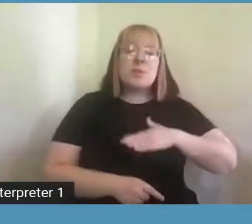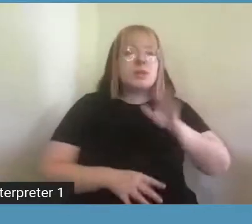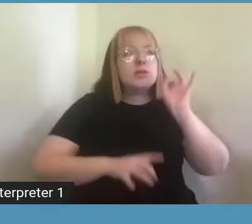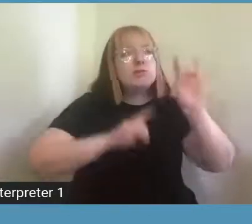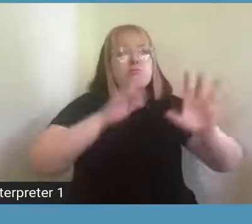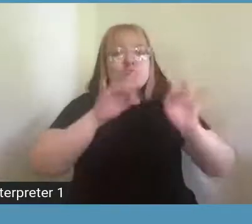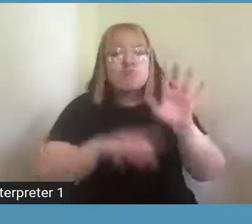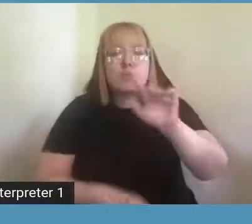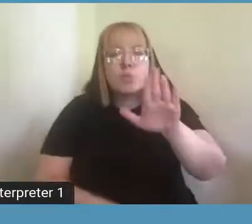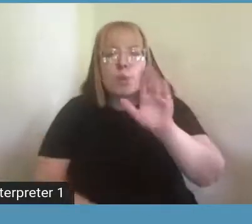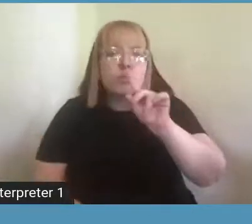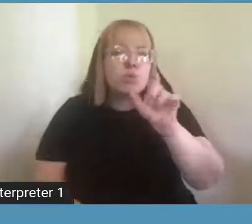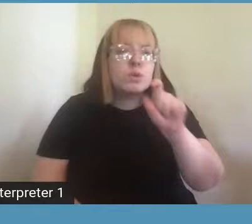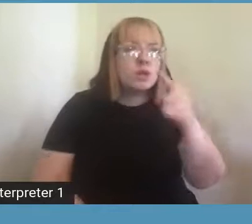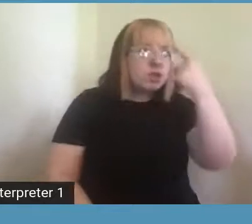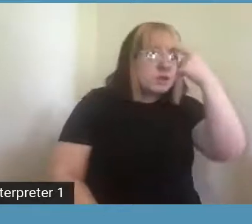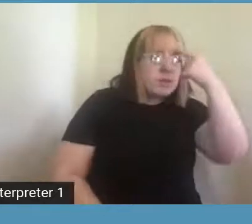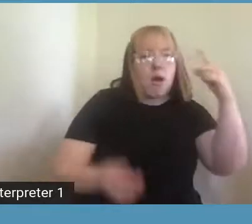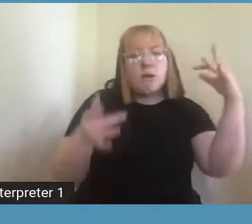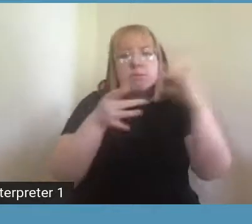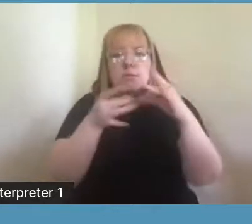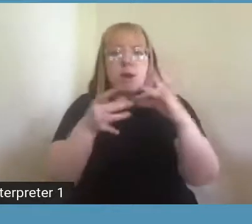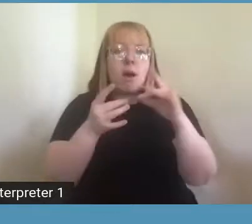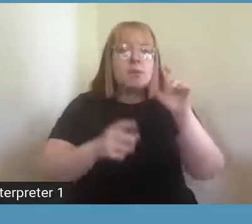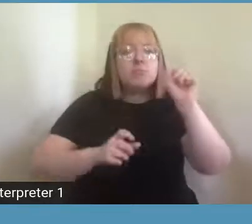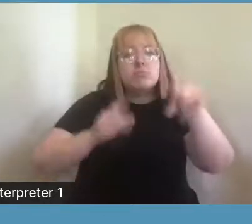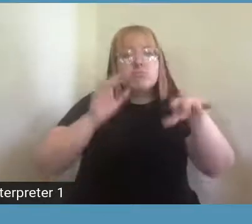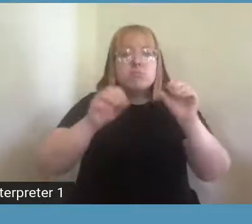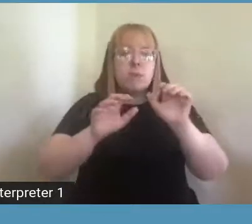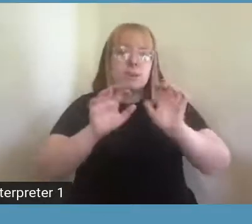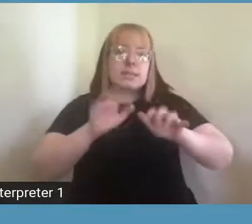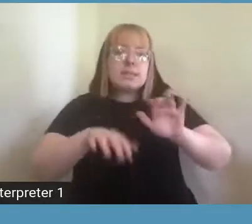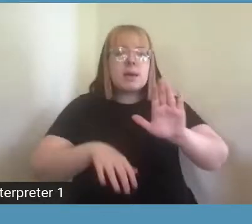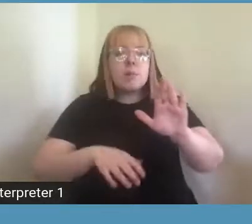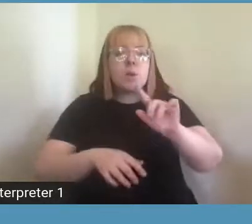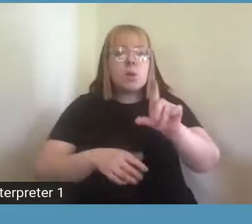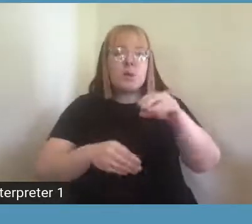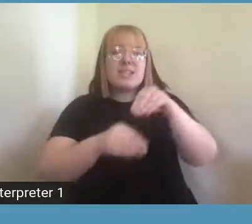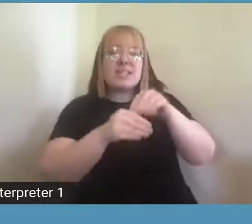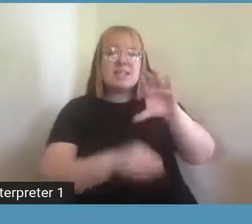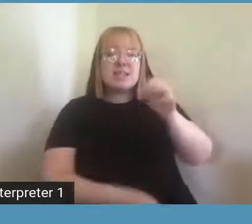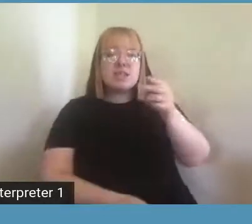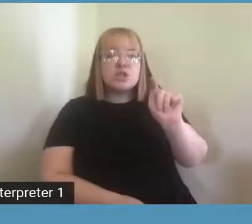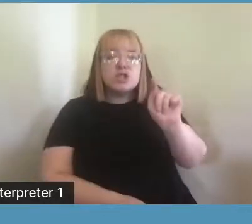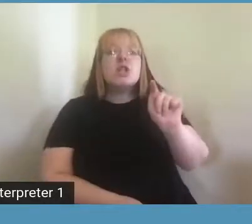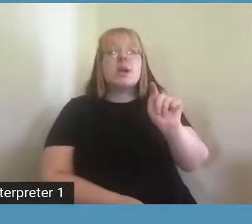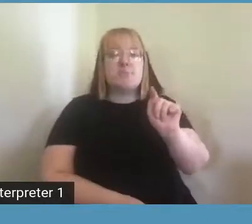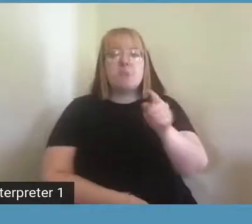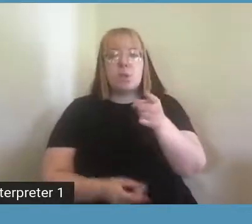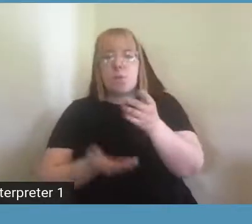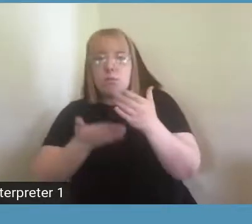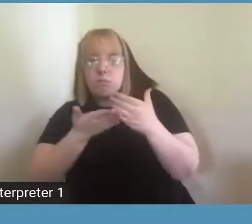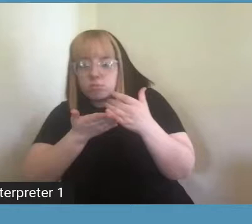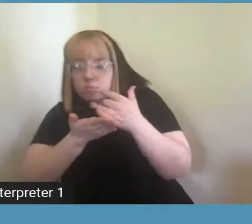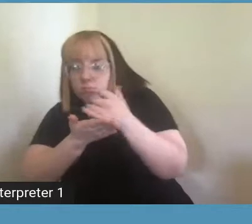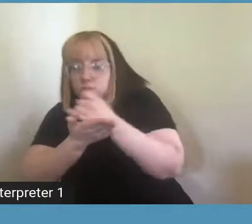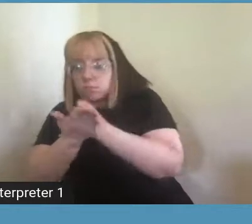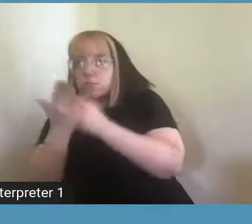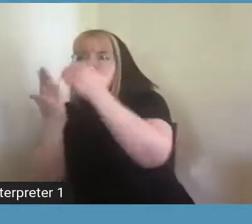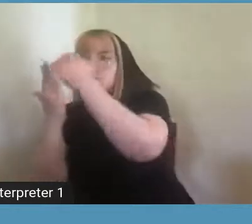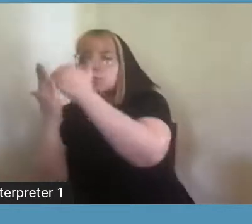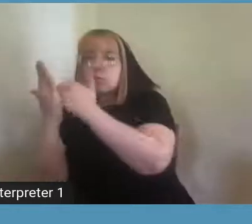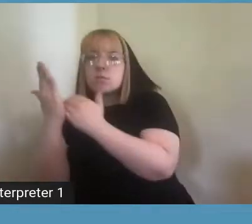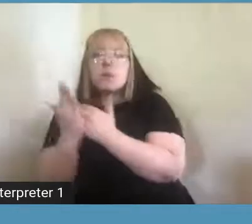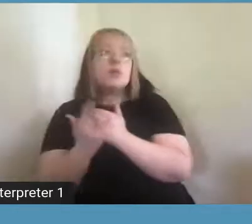presentation. Please type your questions in the chat and a digital empowerment team member will be gathering them. We'll address as